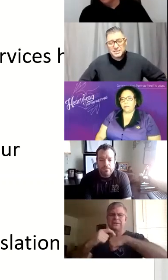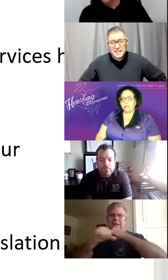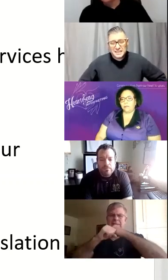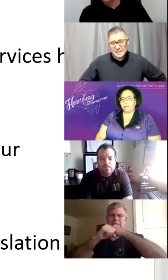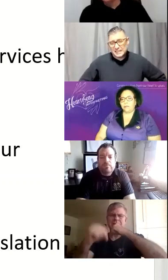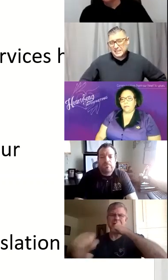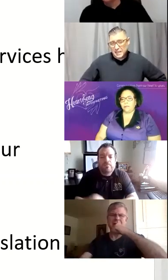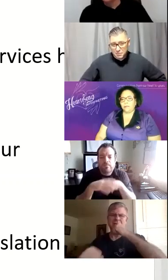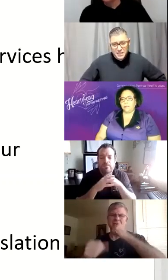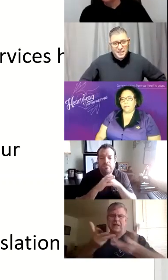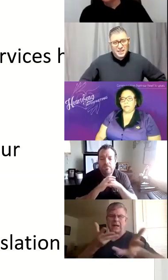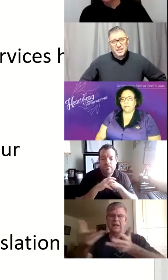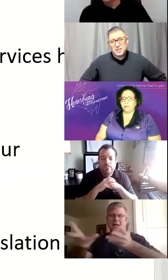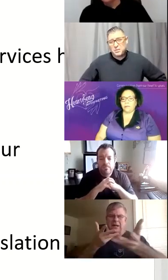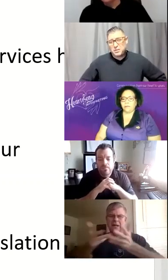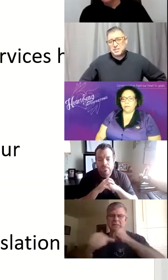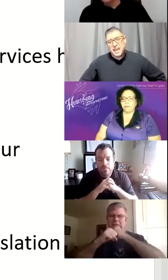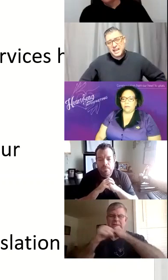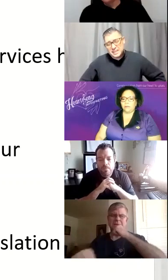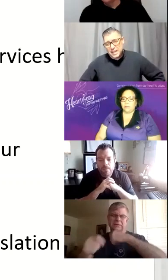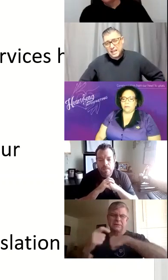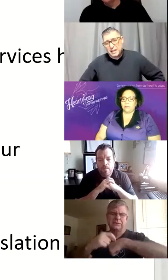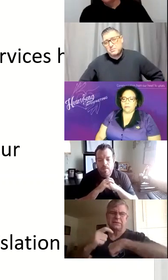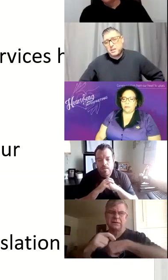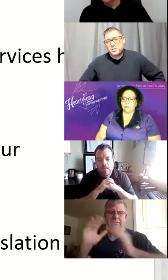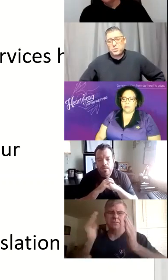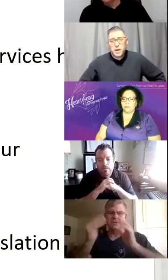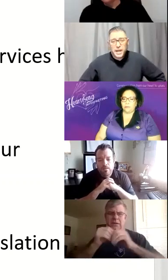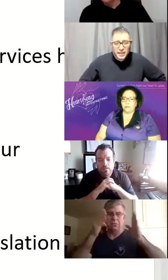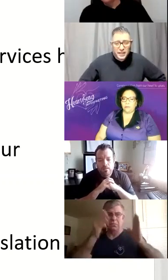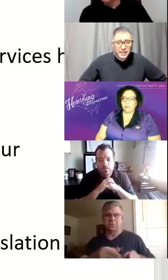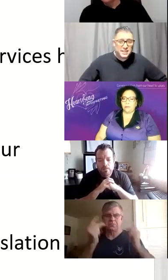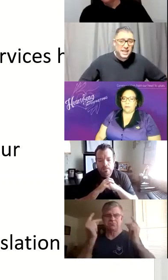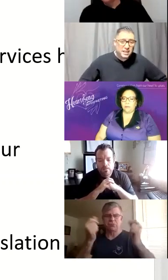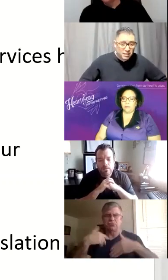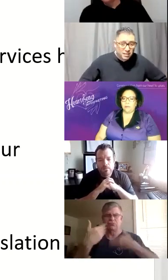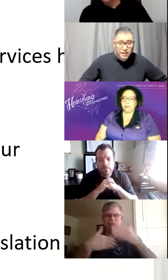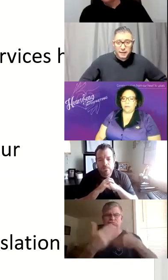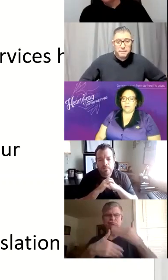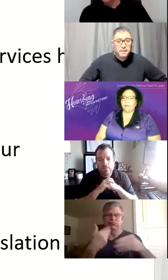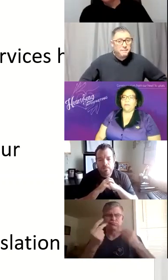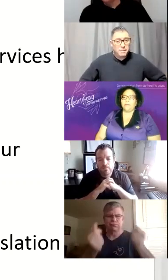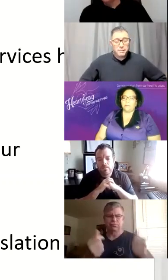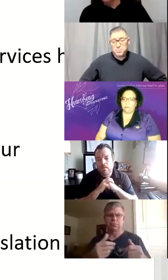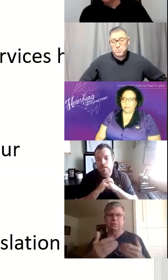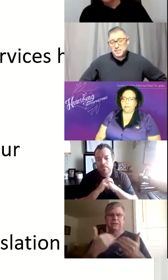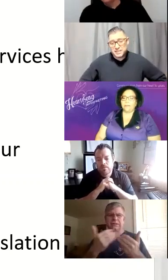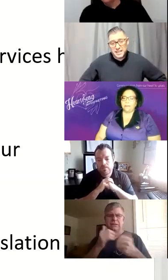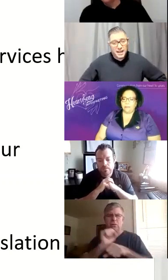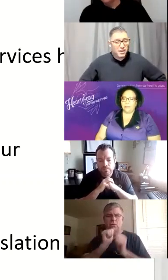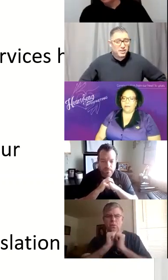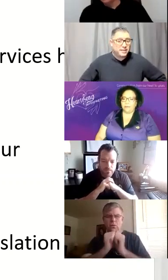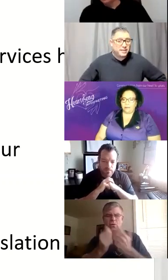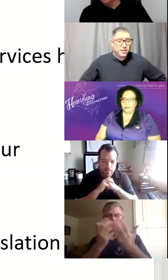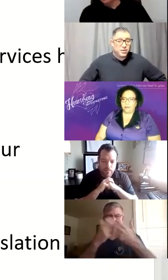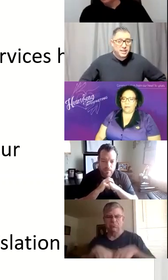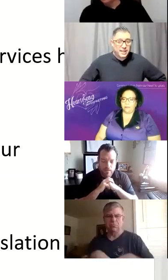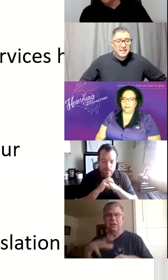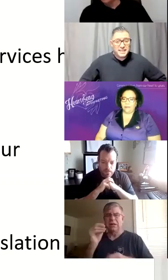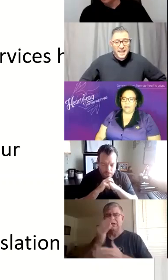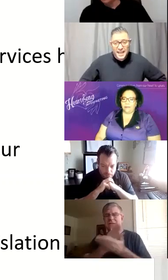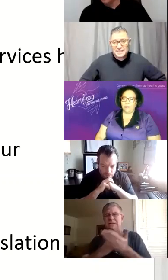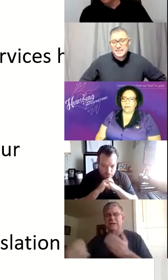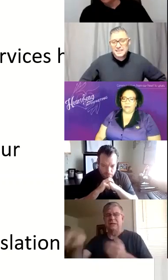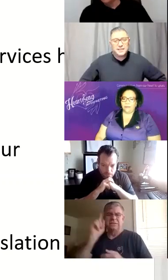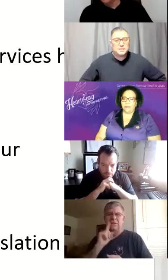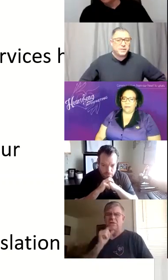a little testy at times. You know, there's lag time. Sometimes you're waiting. It can take a long time. Maybe the person's there and, you know, they get